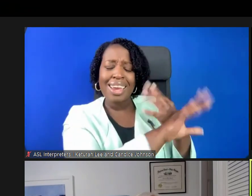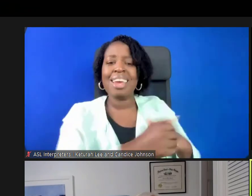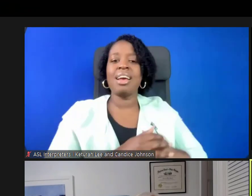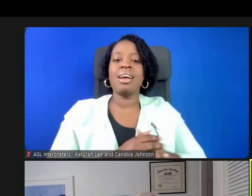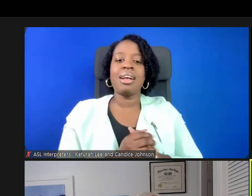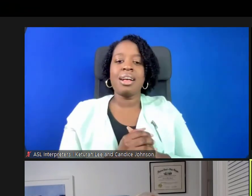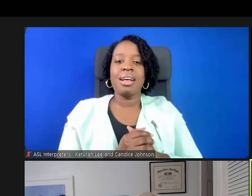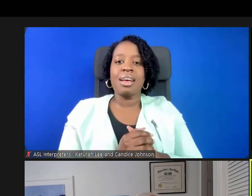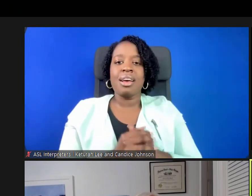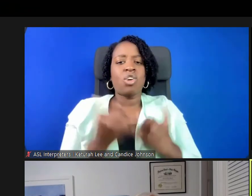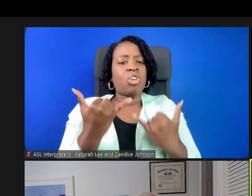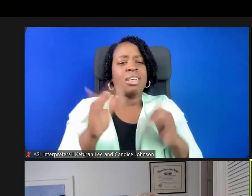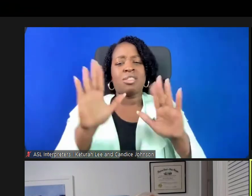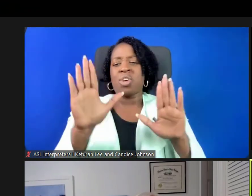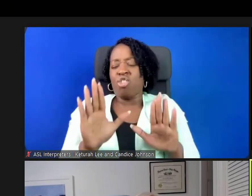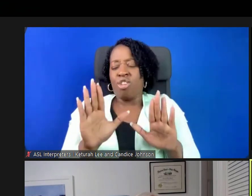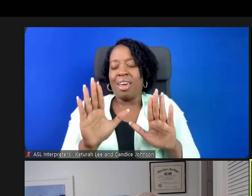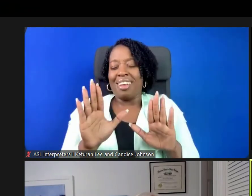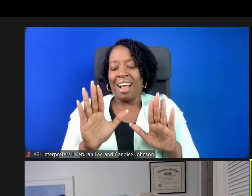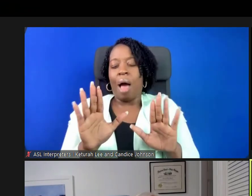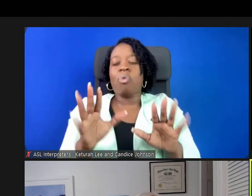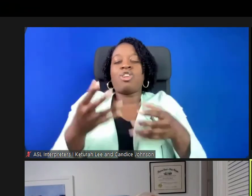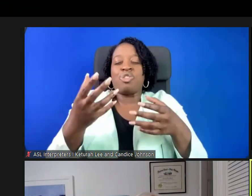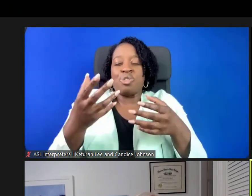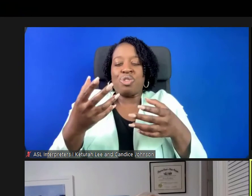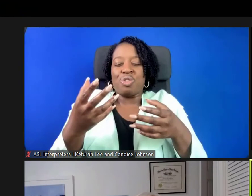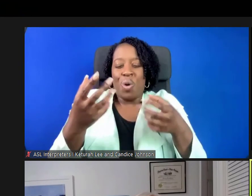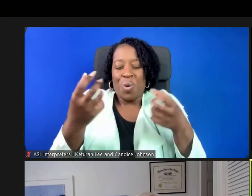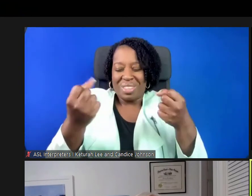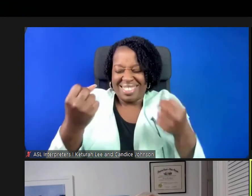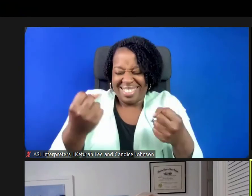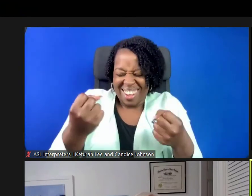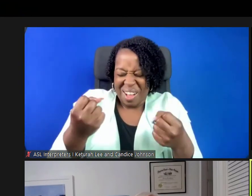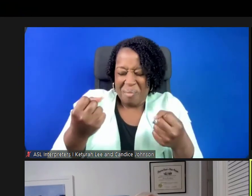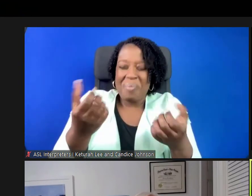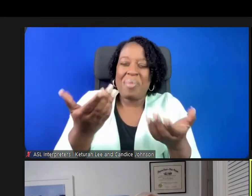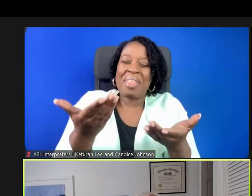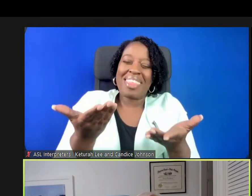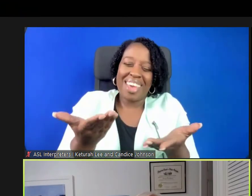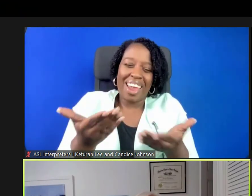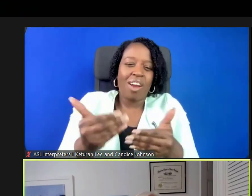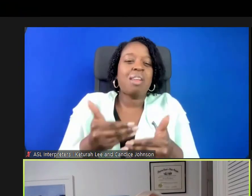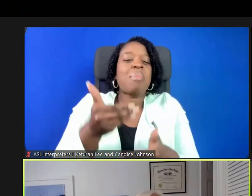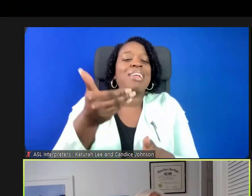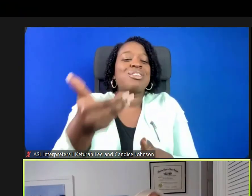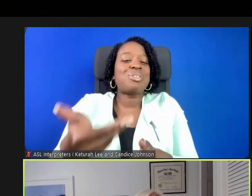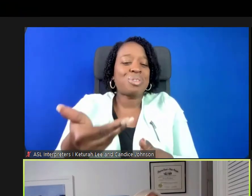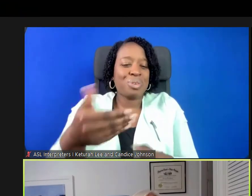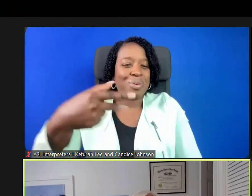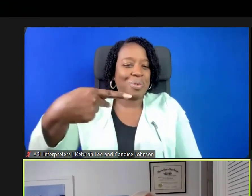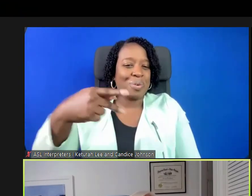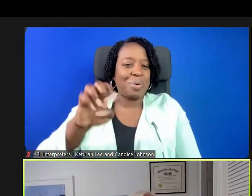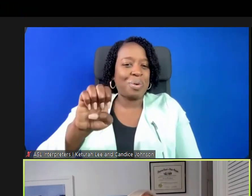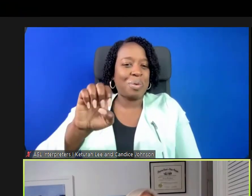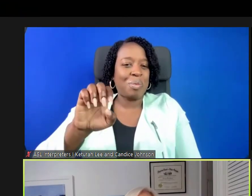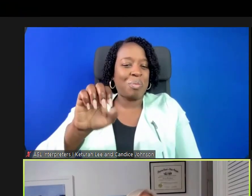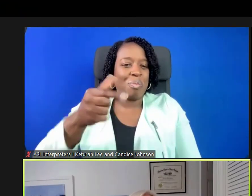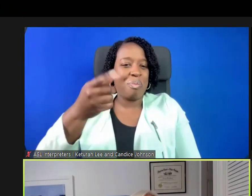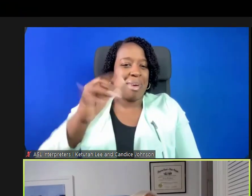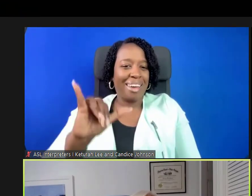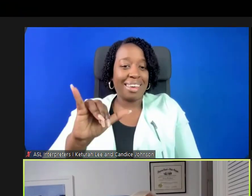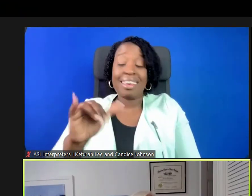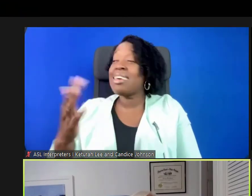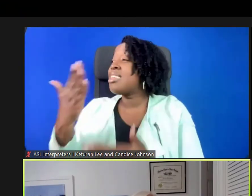I'll stop there and pass the baton to you, Peggy. Take it away. Thank you so much. And thank you